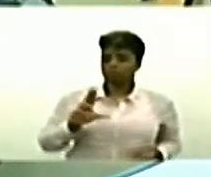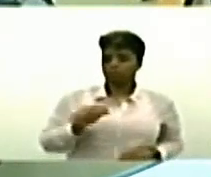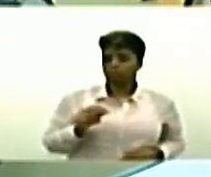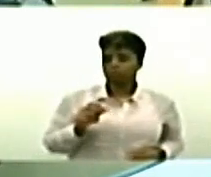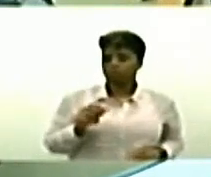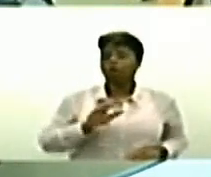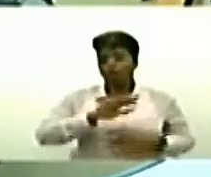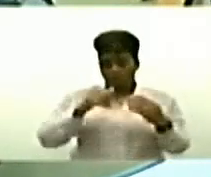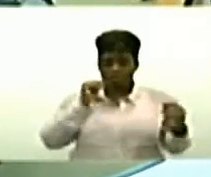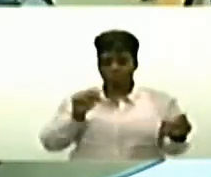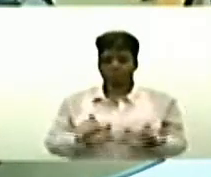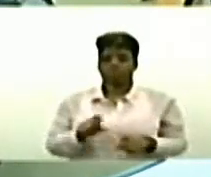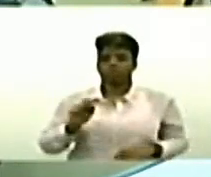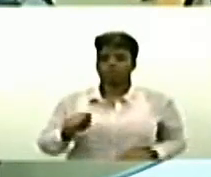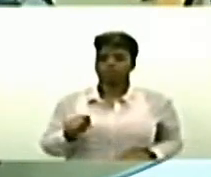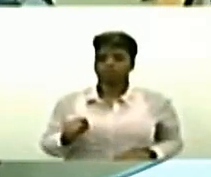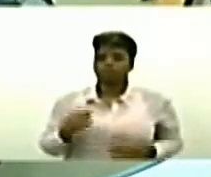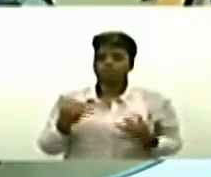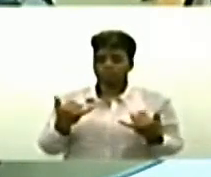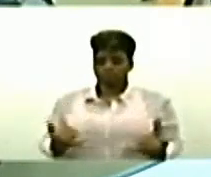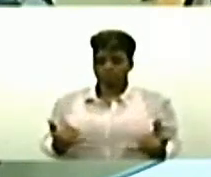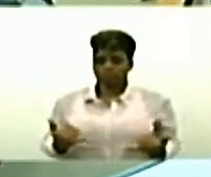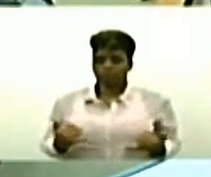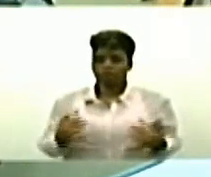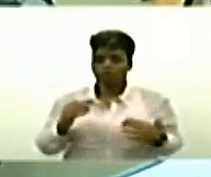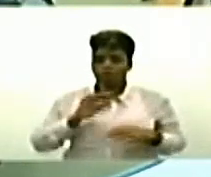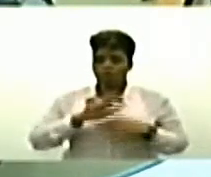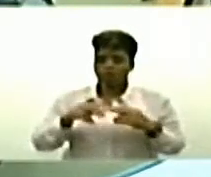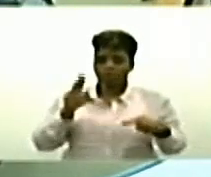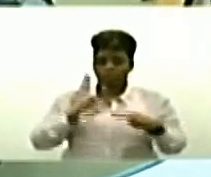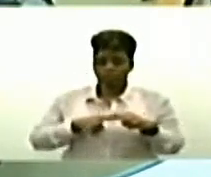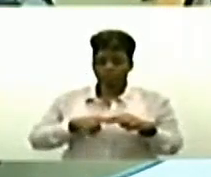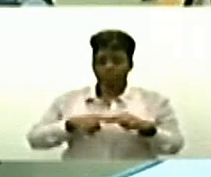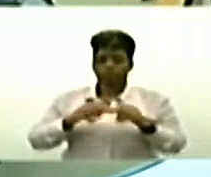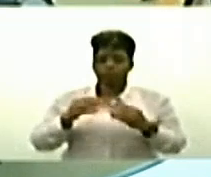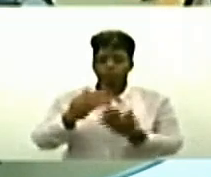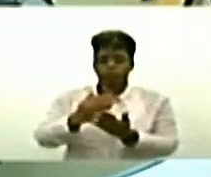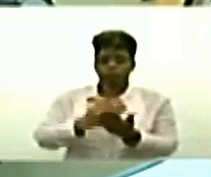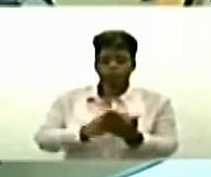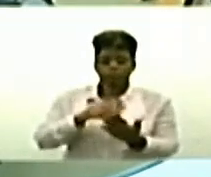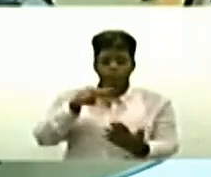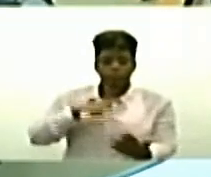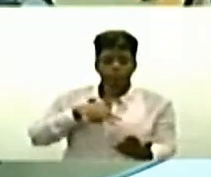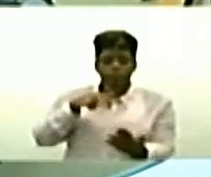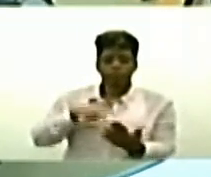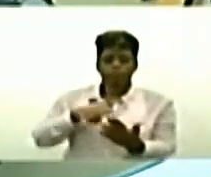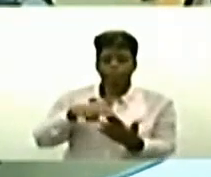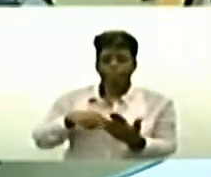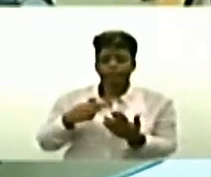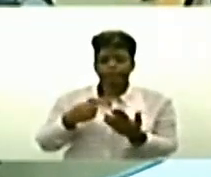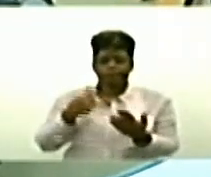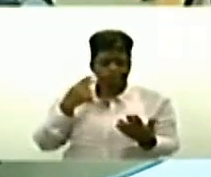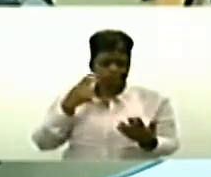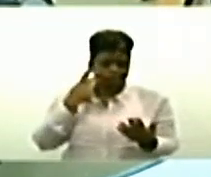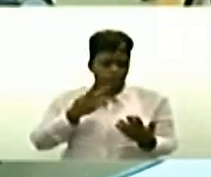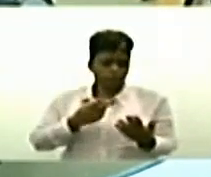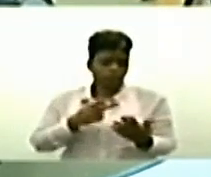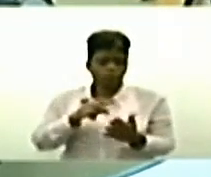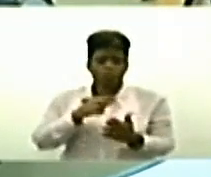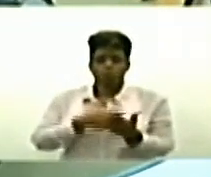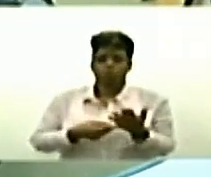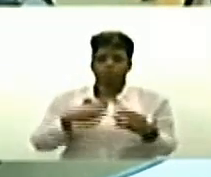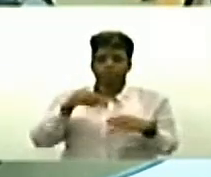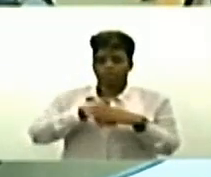have it. The House is now resolved into a committee of the whole House to consider the bill, clause